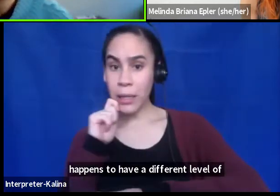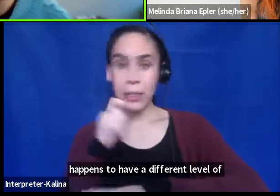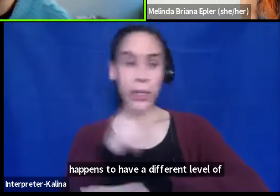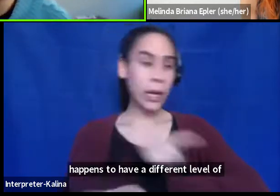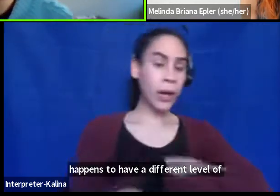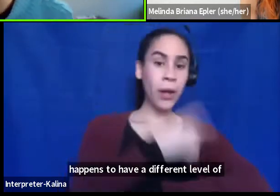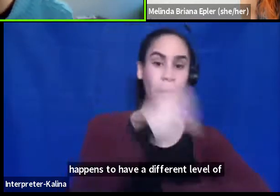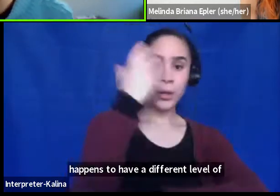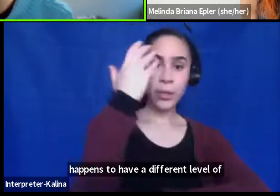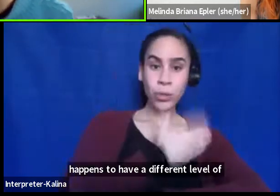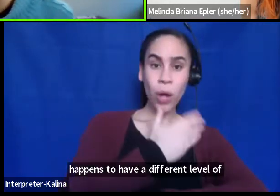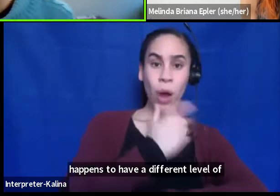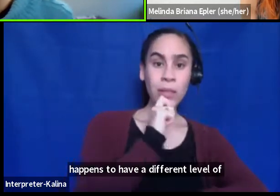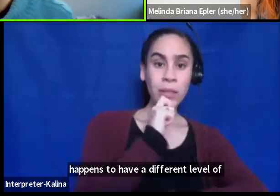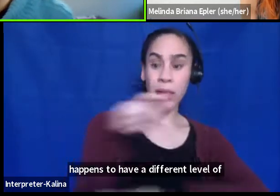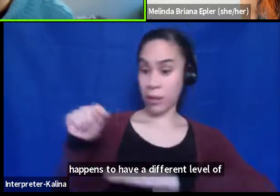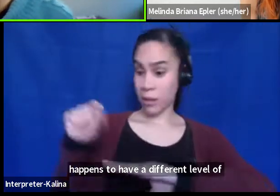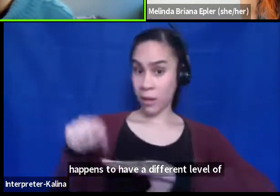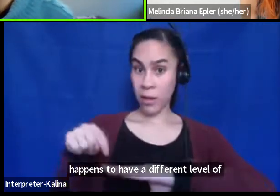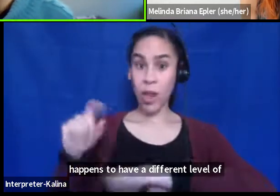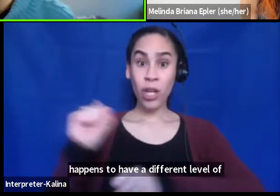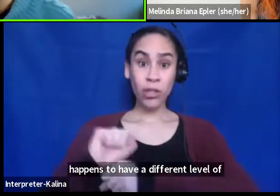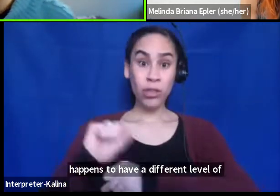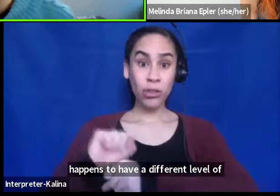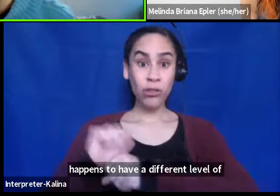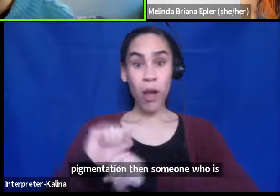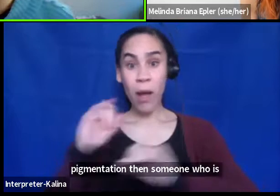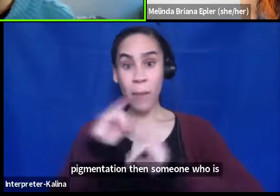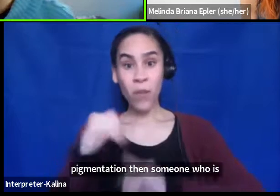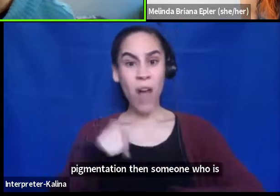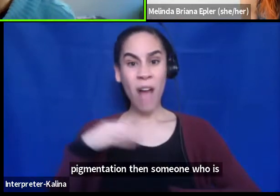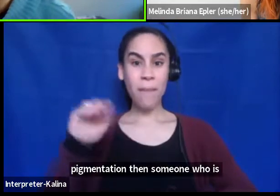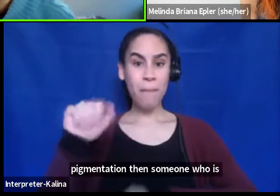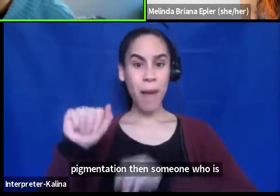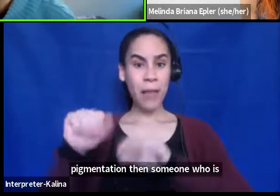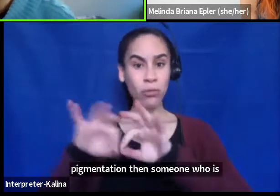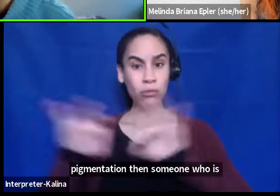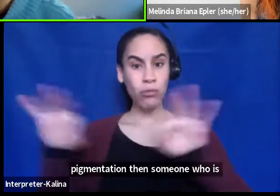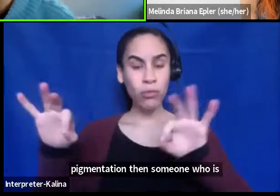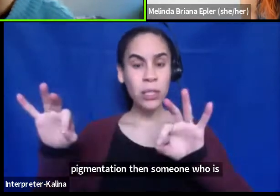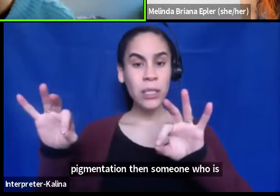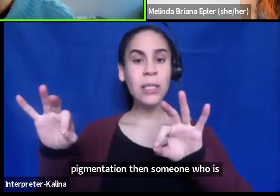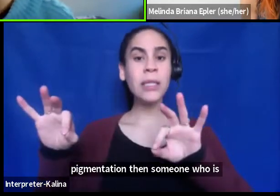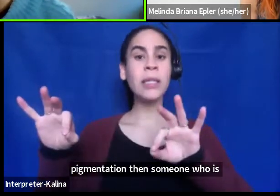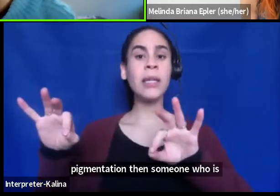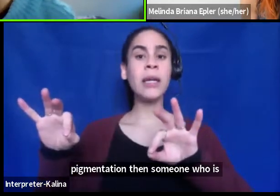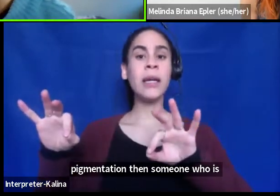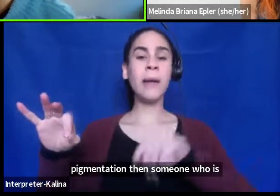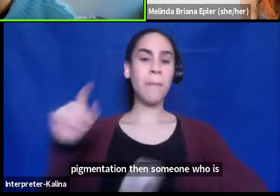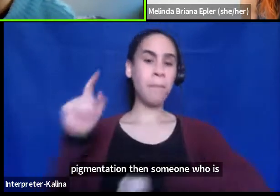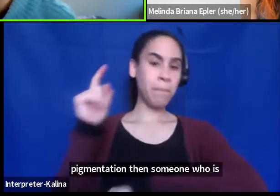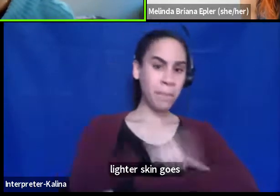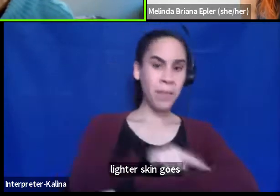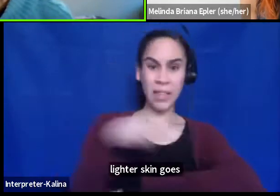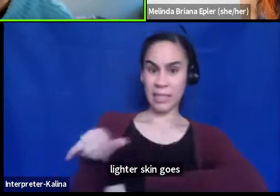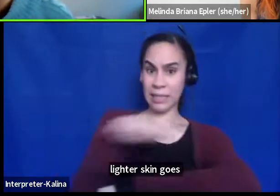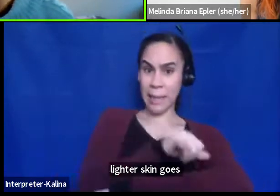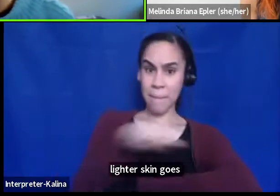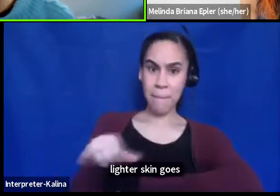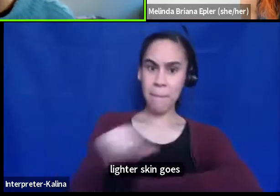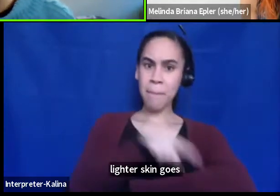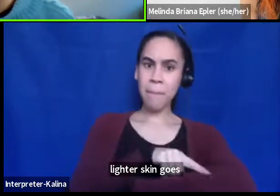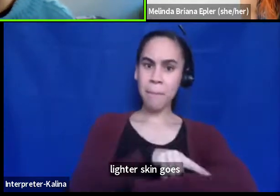interview and that person has a master's degree and is more qualified, they're less likely to get hired than their lighter skinned